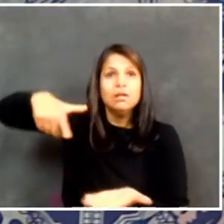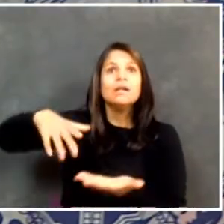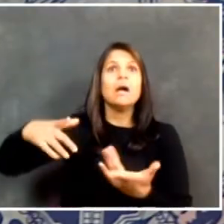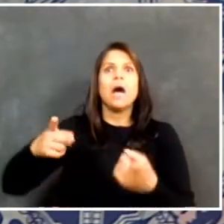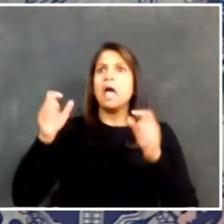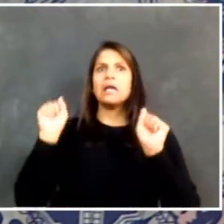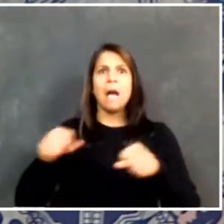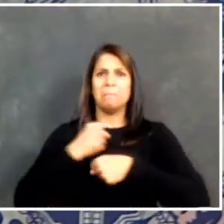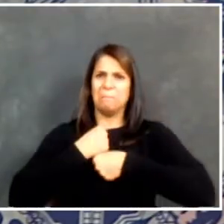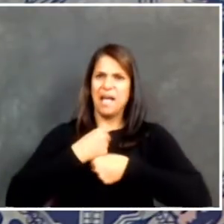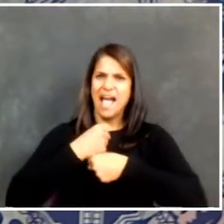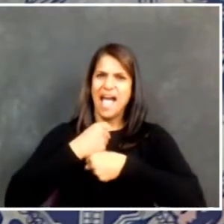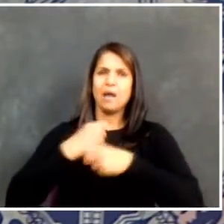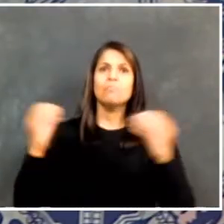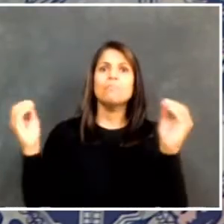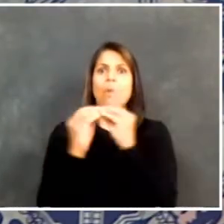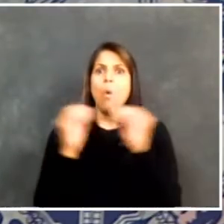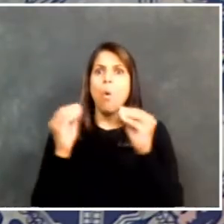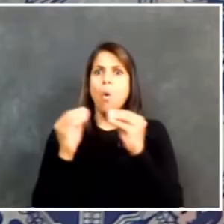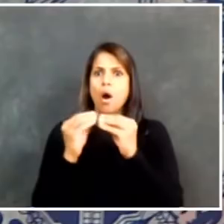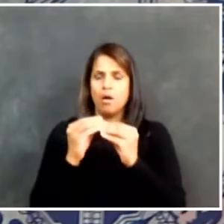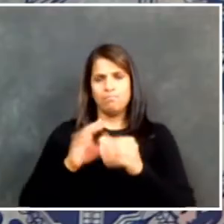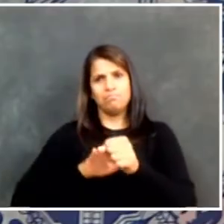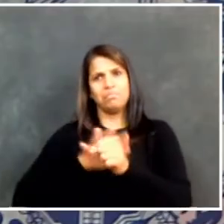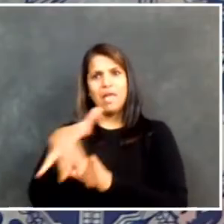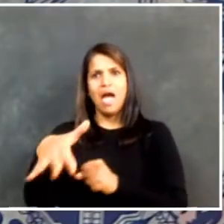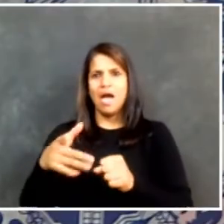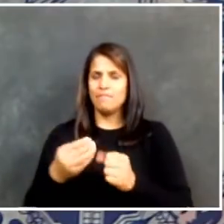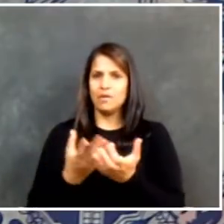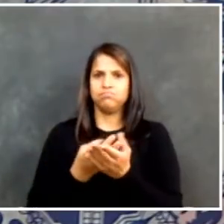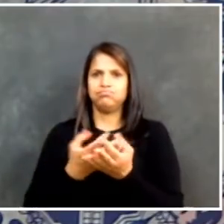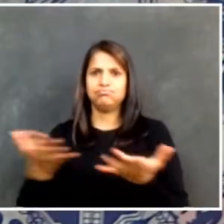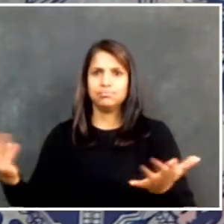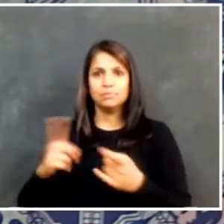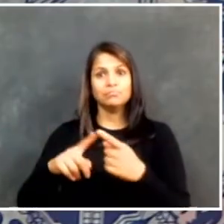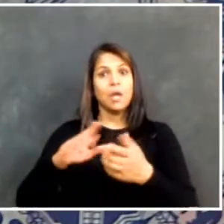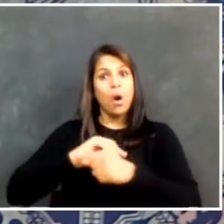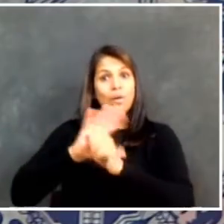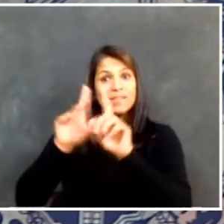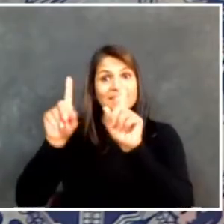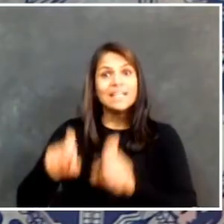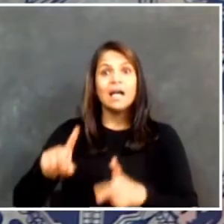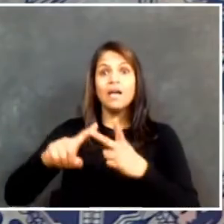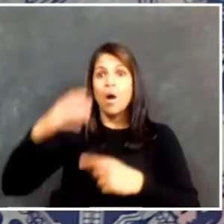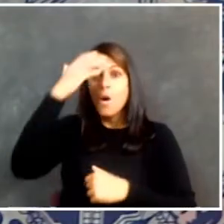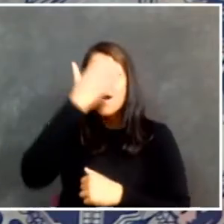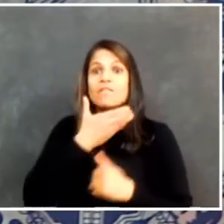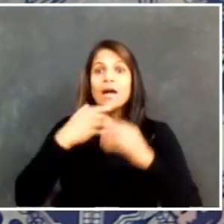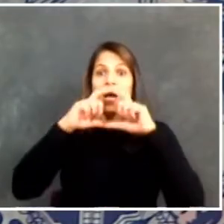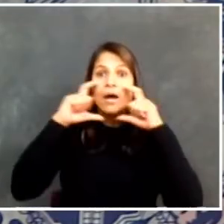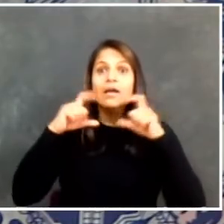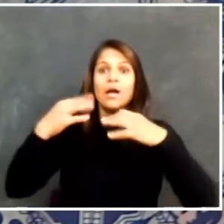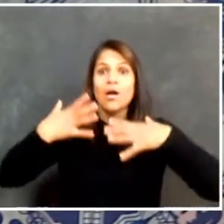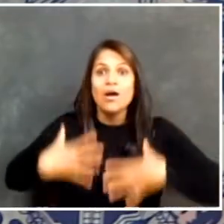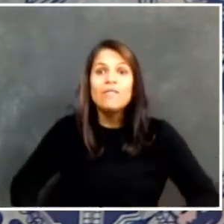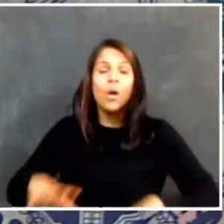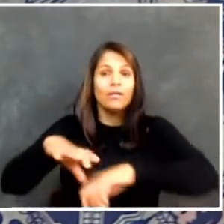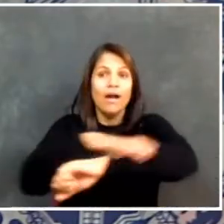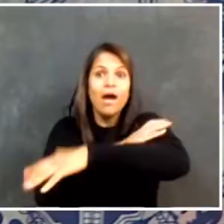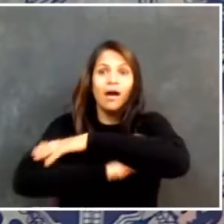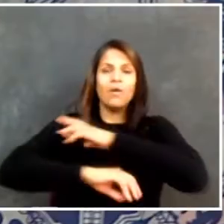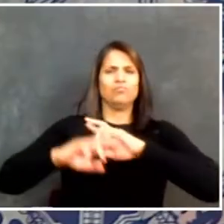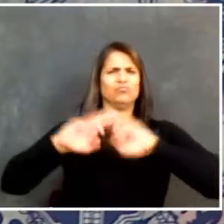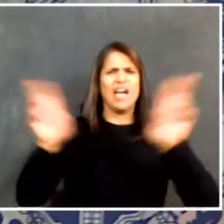past, can now be programmed into a 3D printer and acted on very, very quickly. And there's a lot of 3D printing capacity in New York City. This is actually something